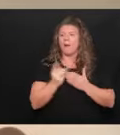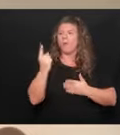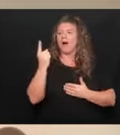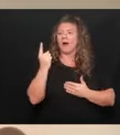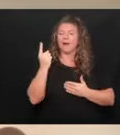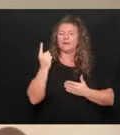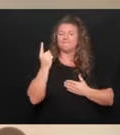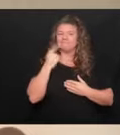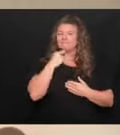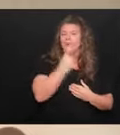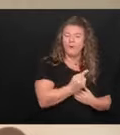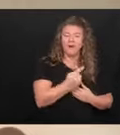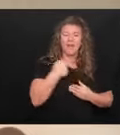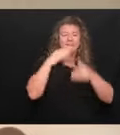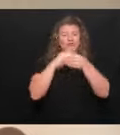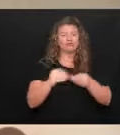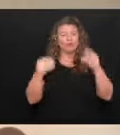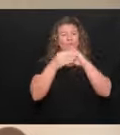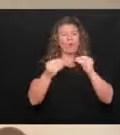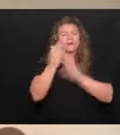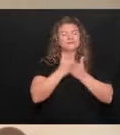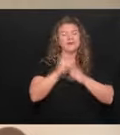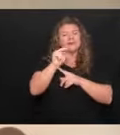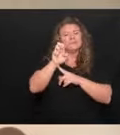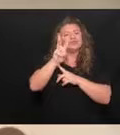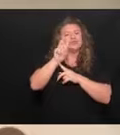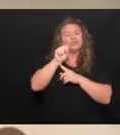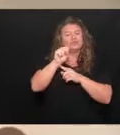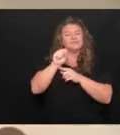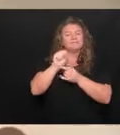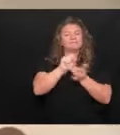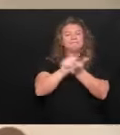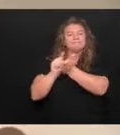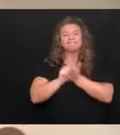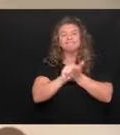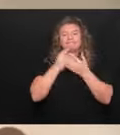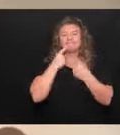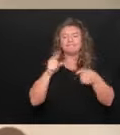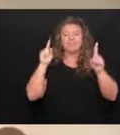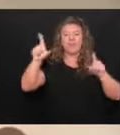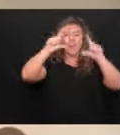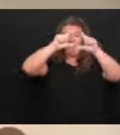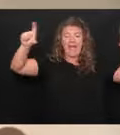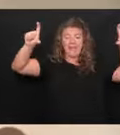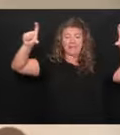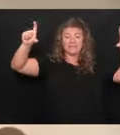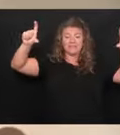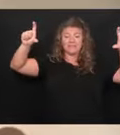There was a story out on a couple of news media outlets, the headline of which